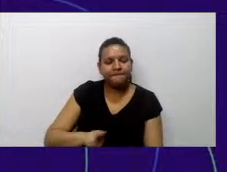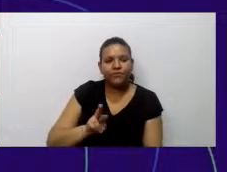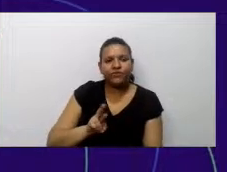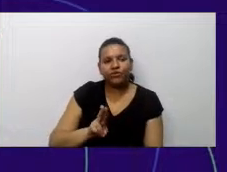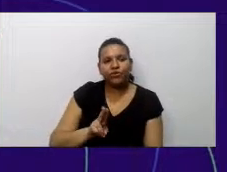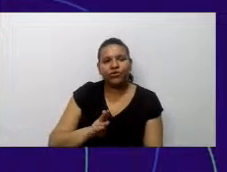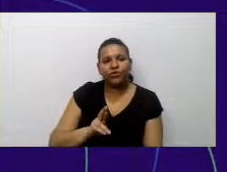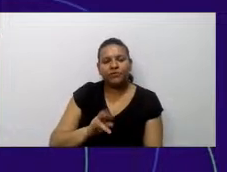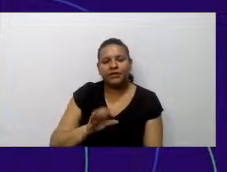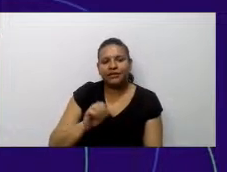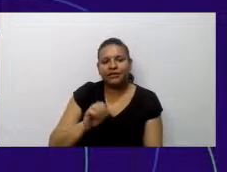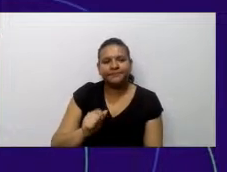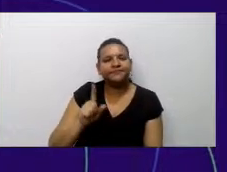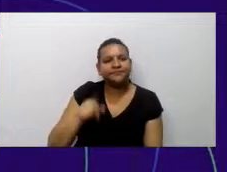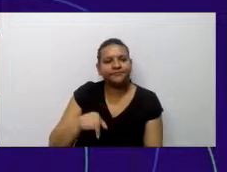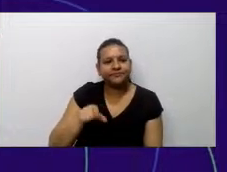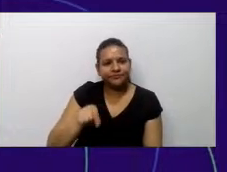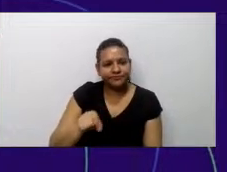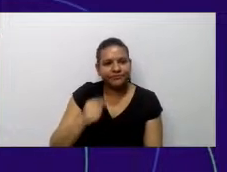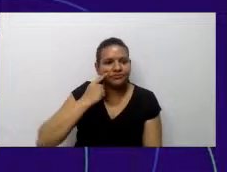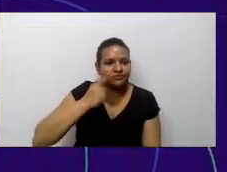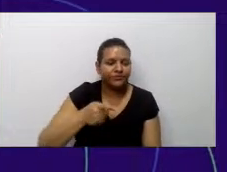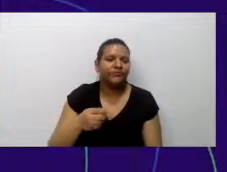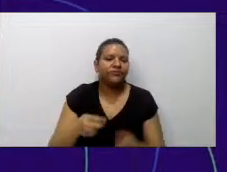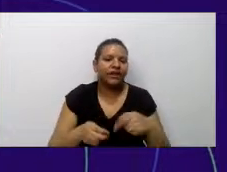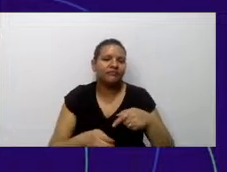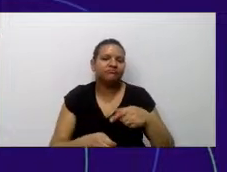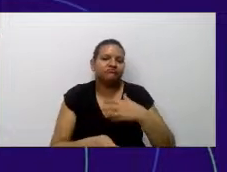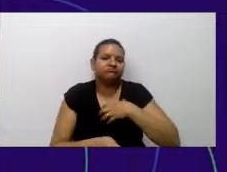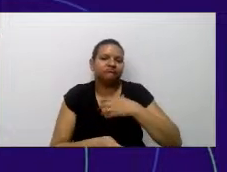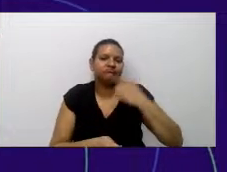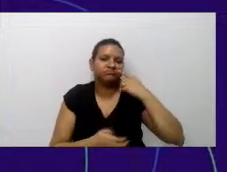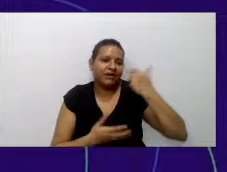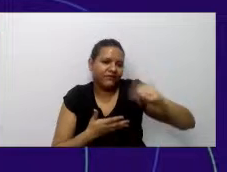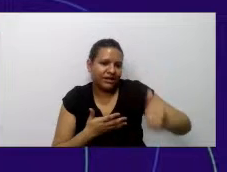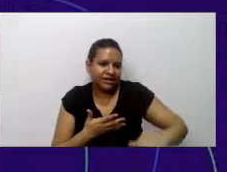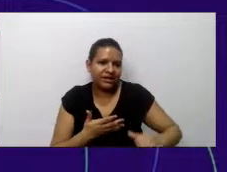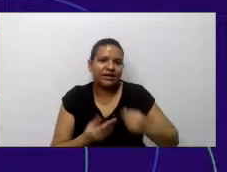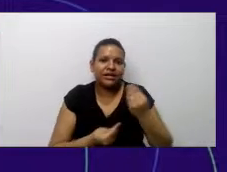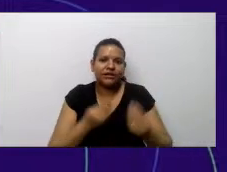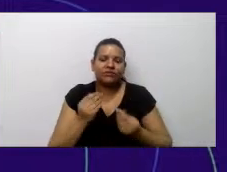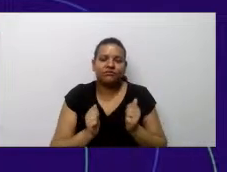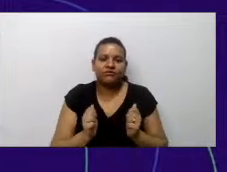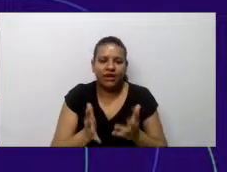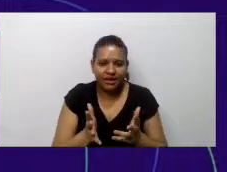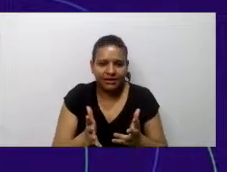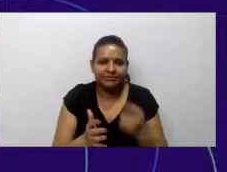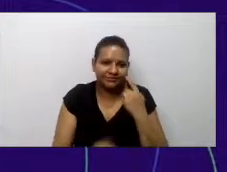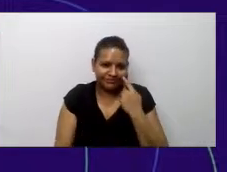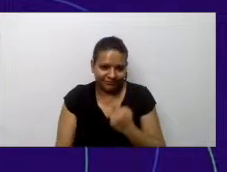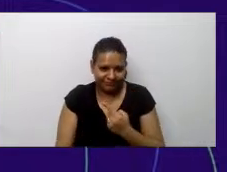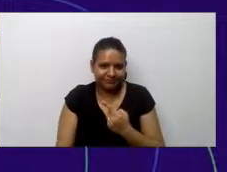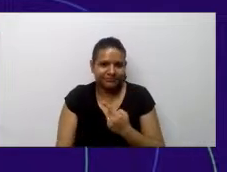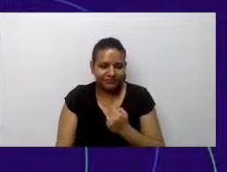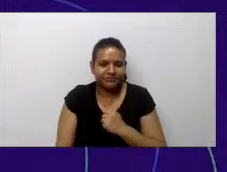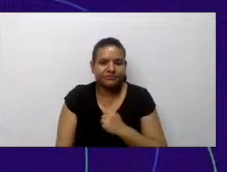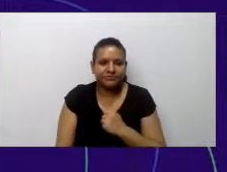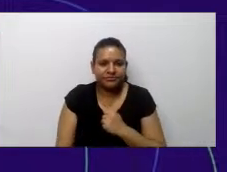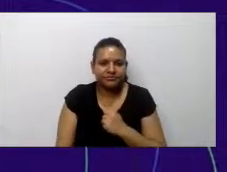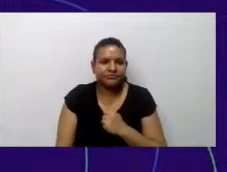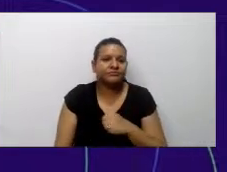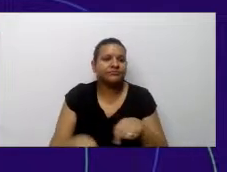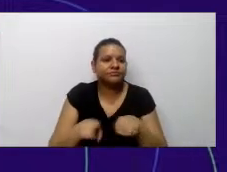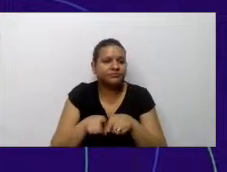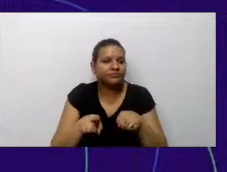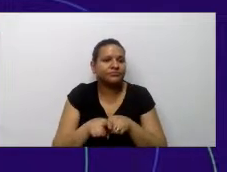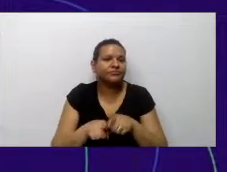which means a productive skill. We're talking about writing and speaking. It should be written in clear and accessible